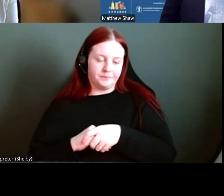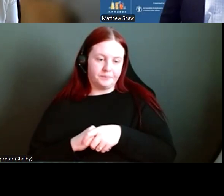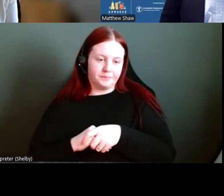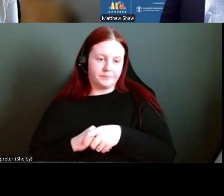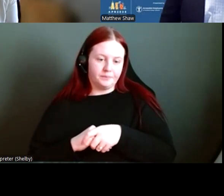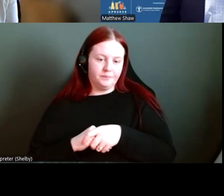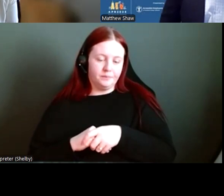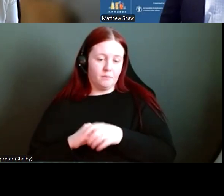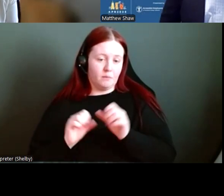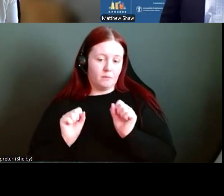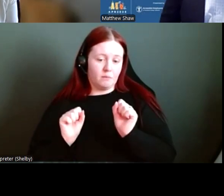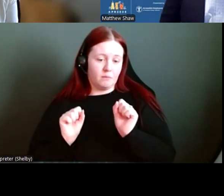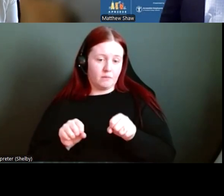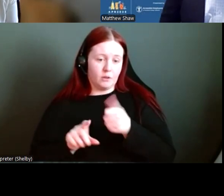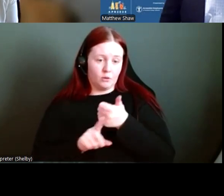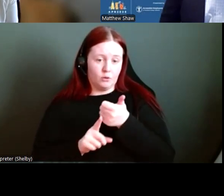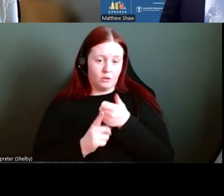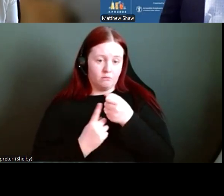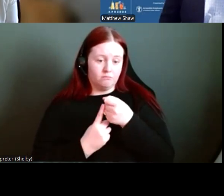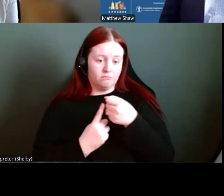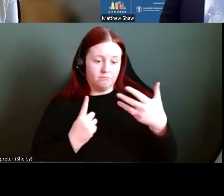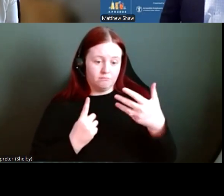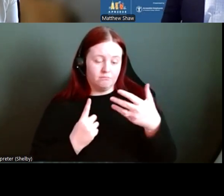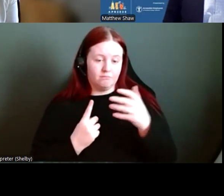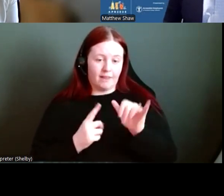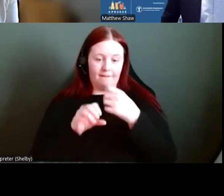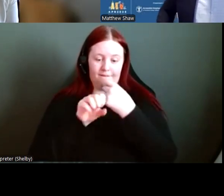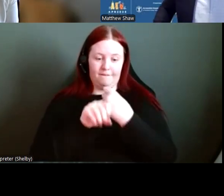say a little bit more about that role of feedback?